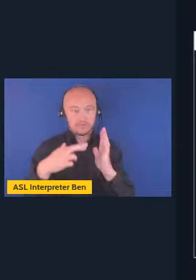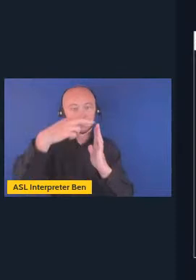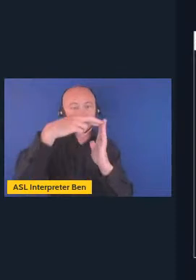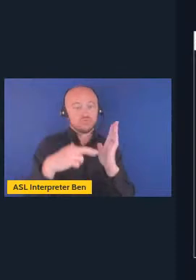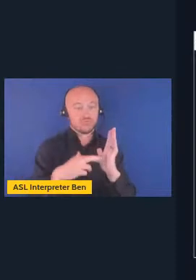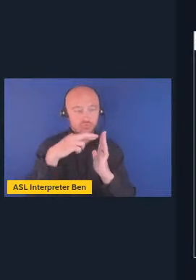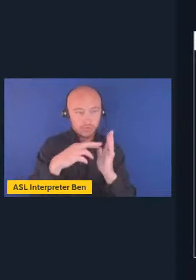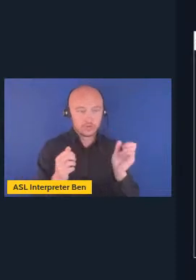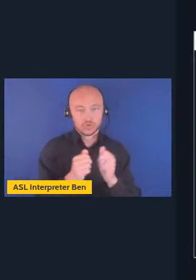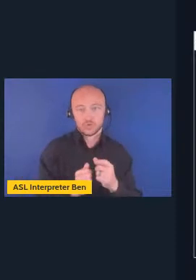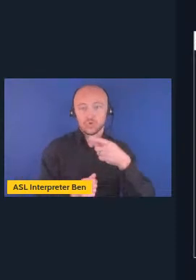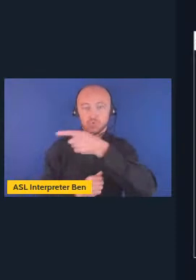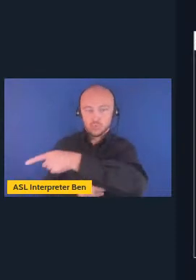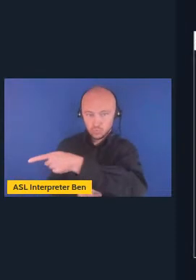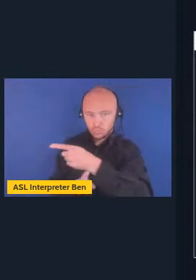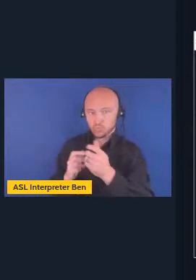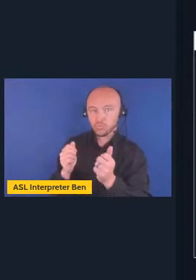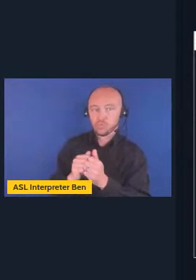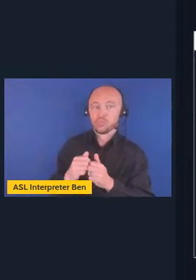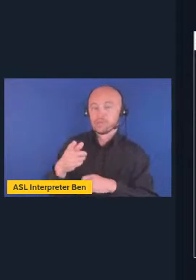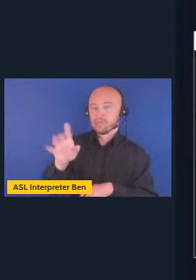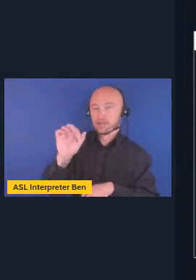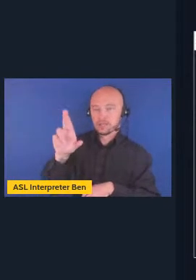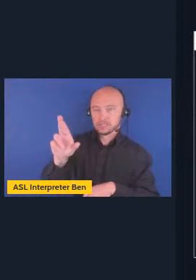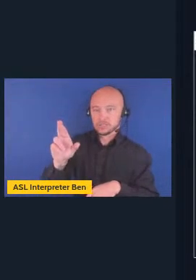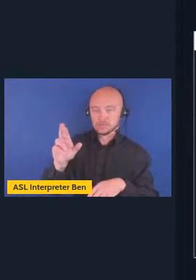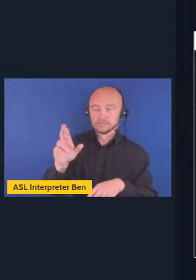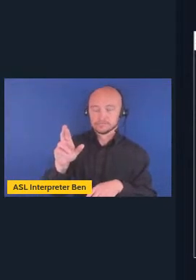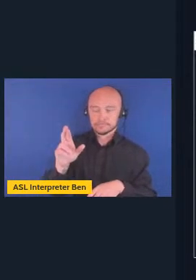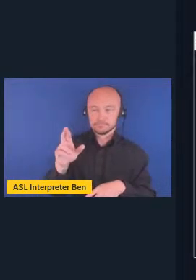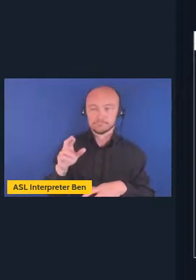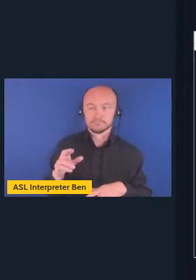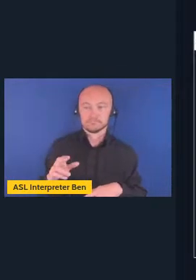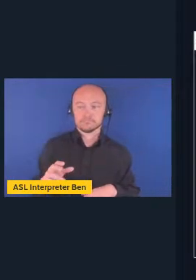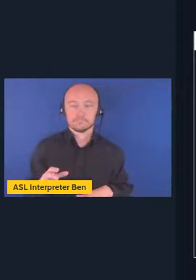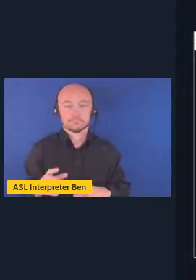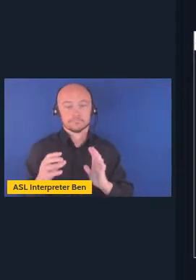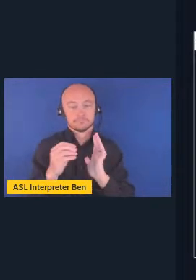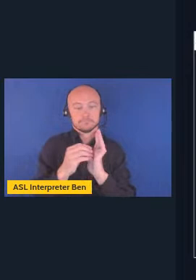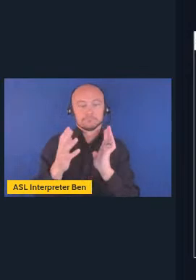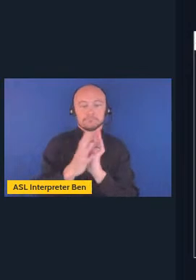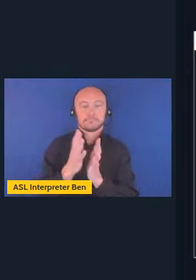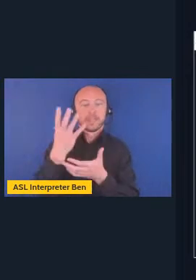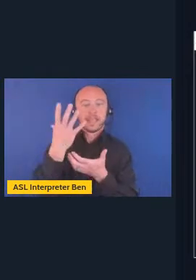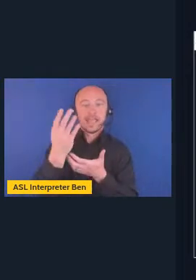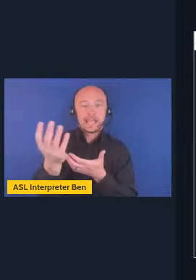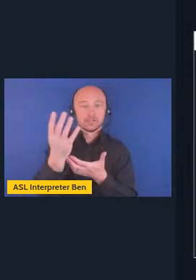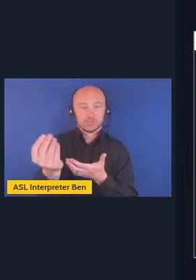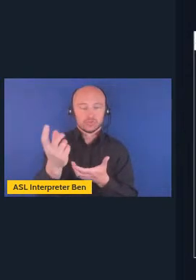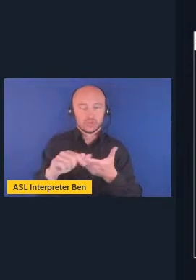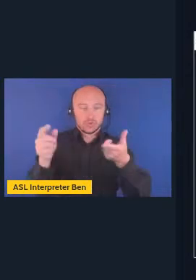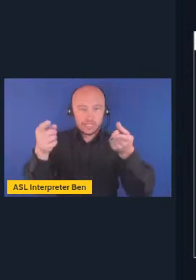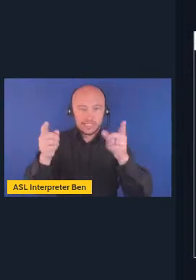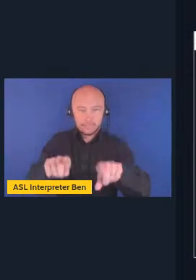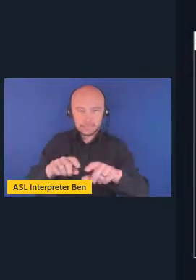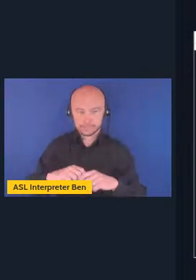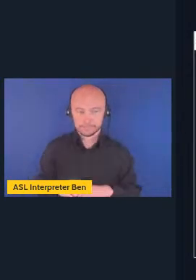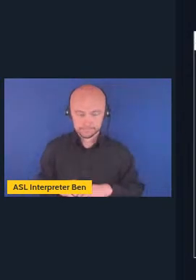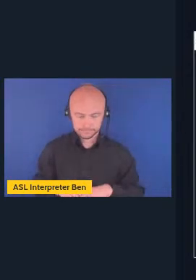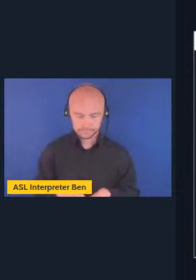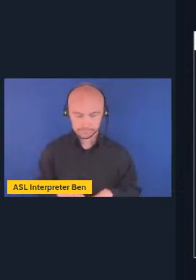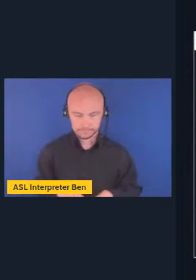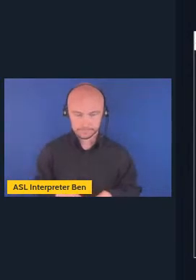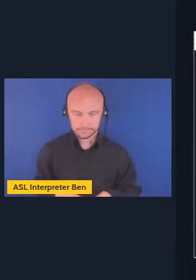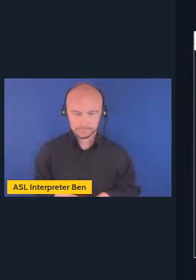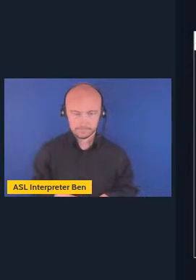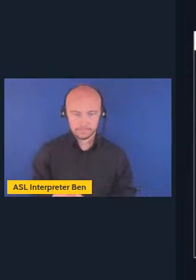with Amazon ECS cluster. It will be referred as an external instance. You have to